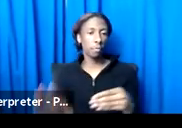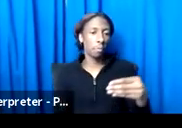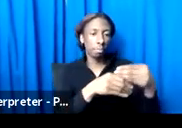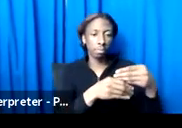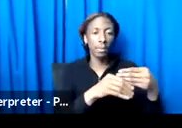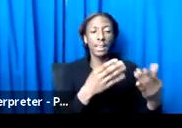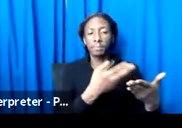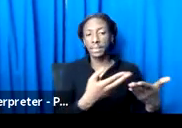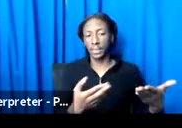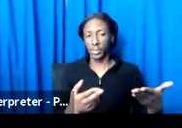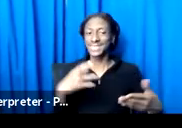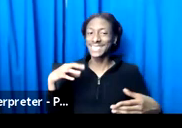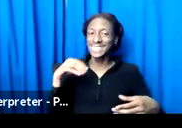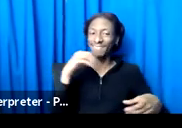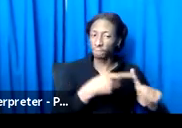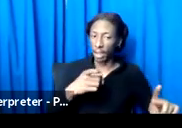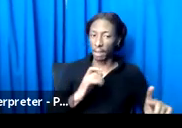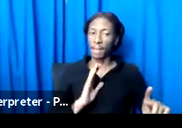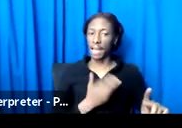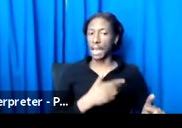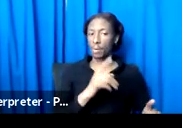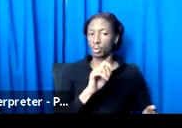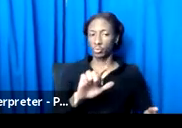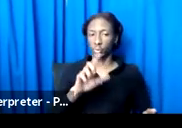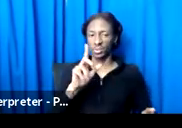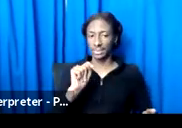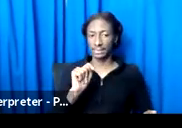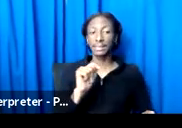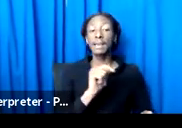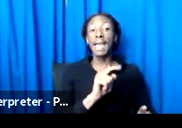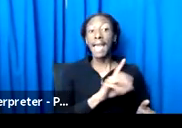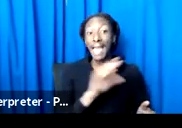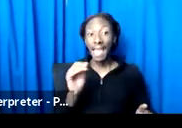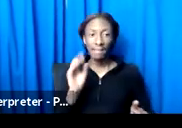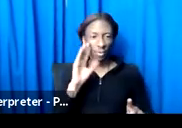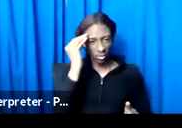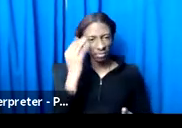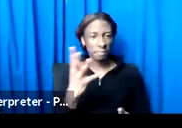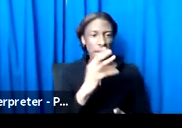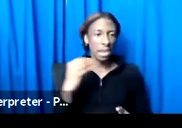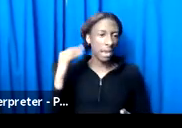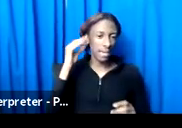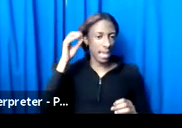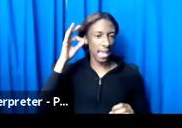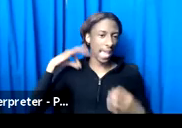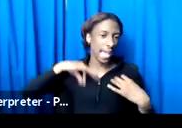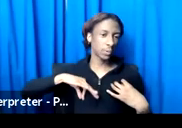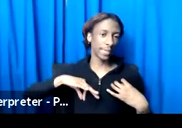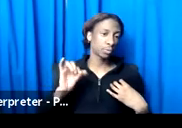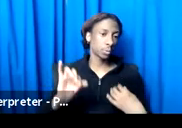in the toolkit, and also just for your information and education. Next slide,